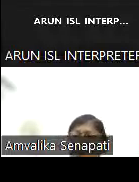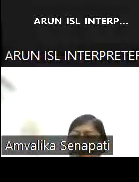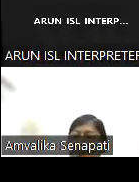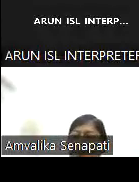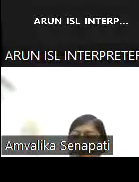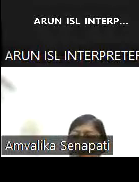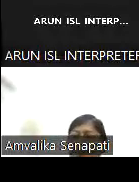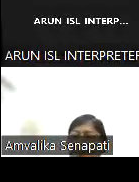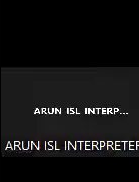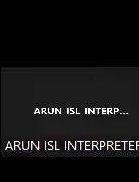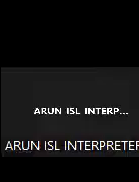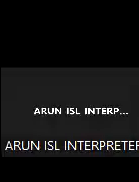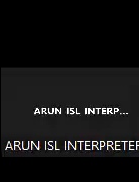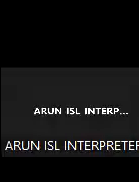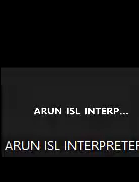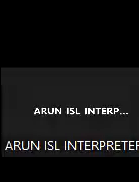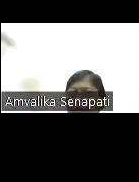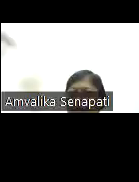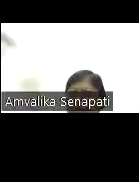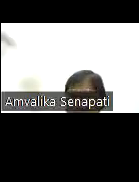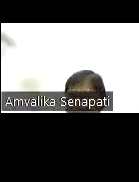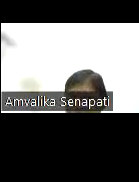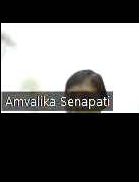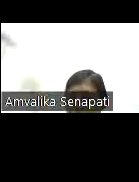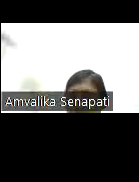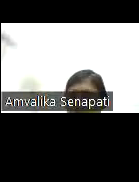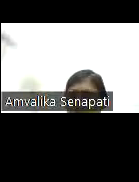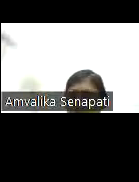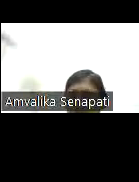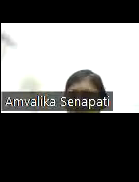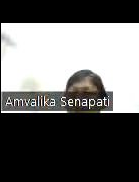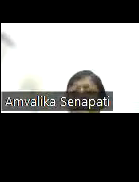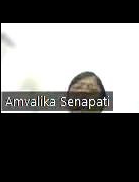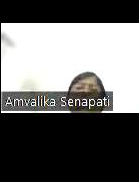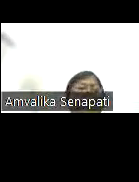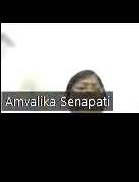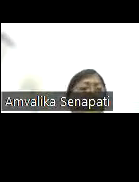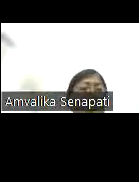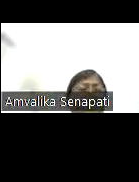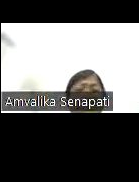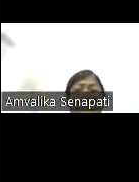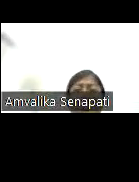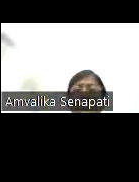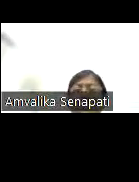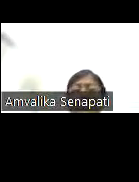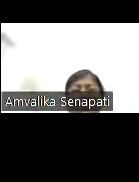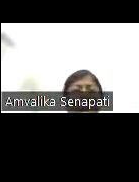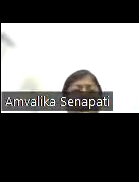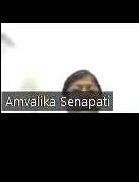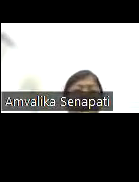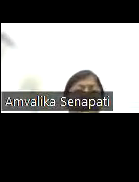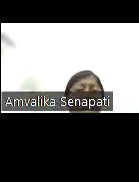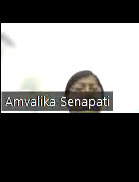Should I continue? Yes, ma'am. Now, other than